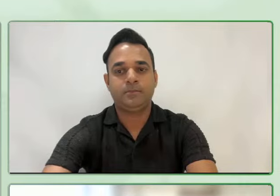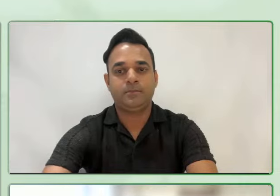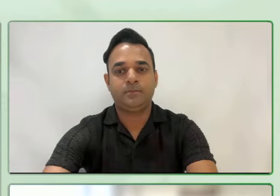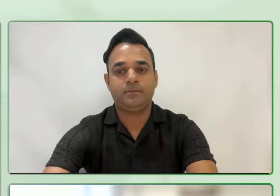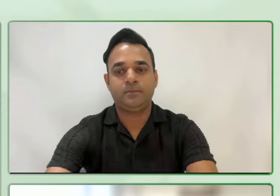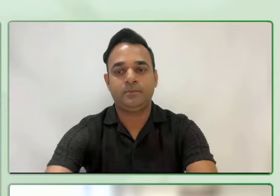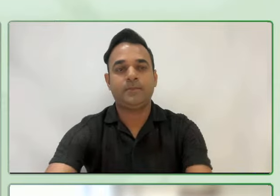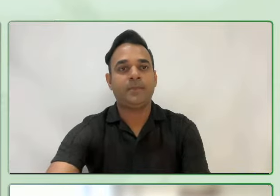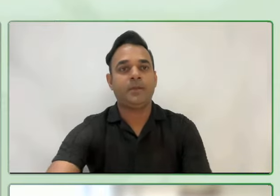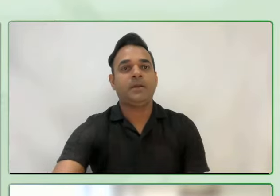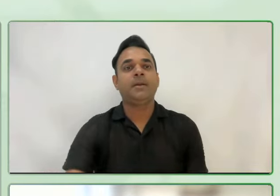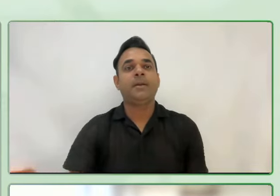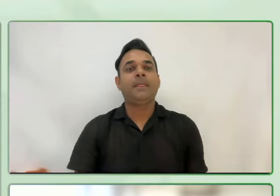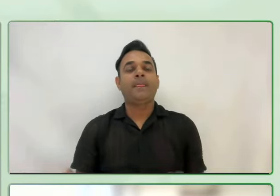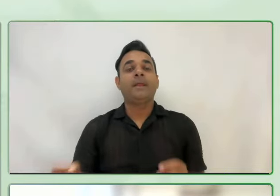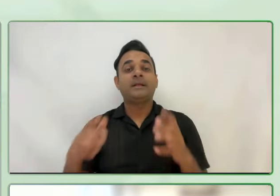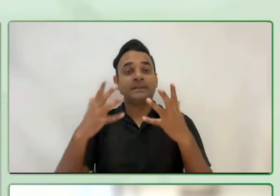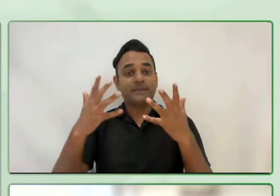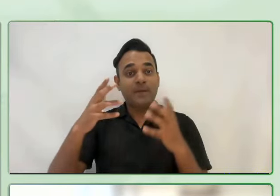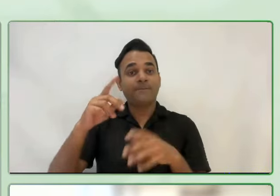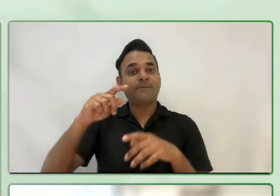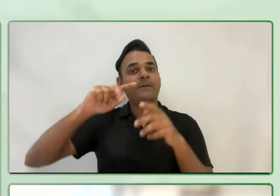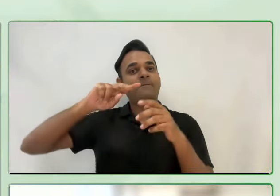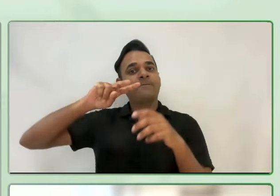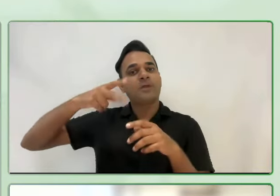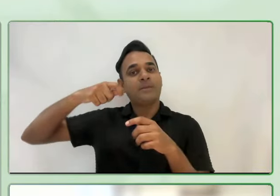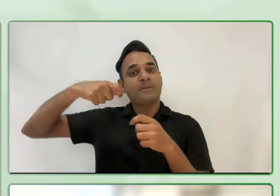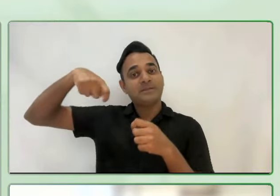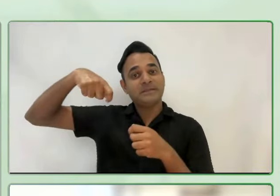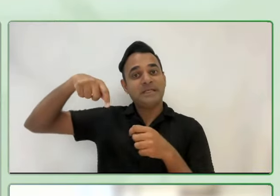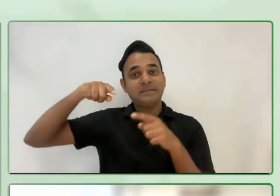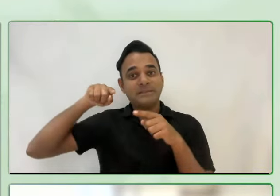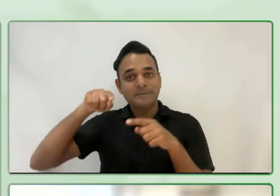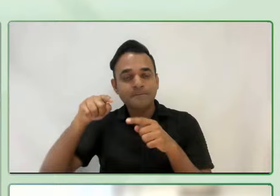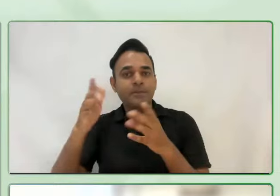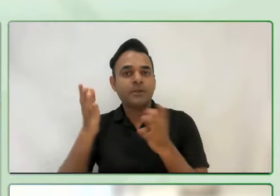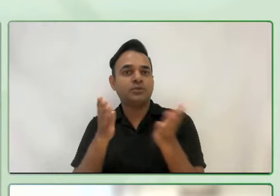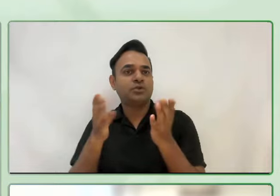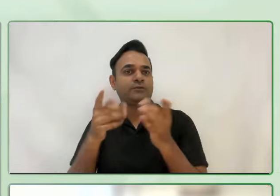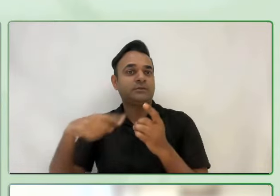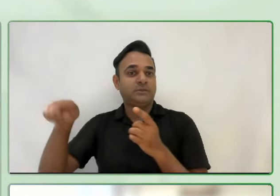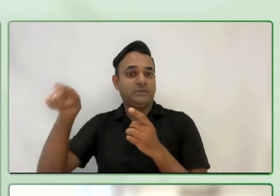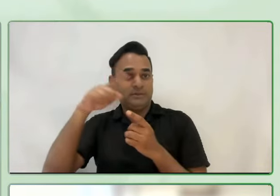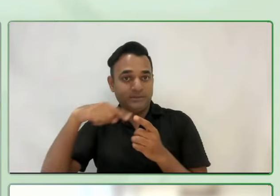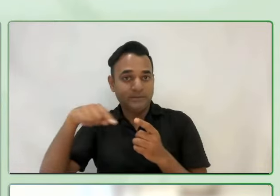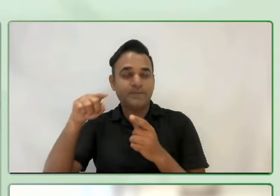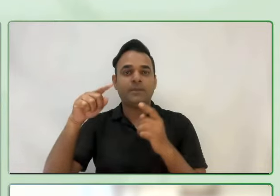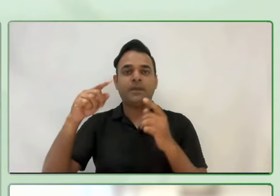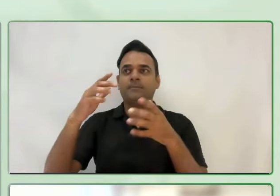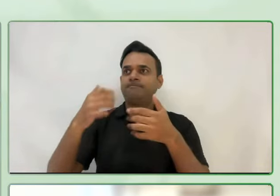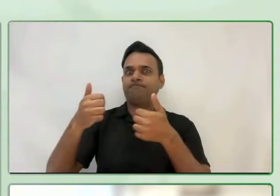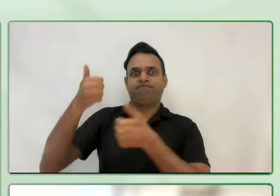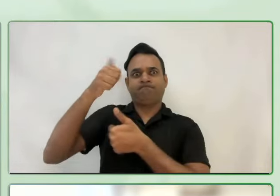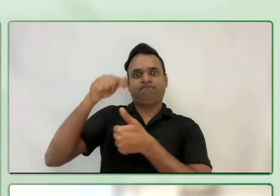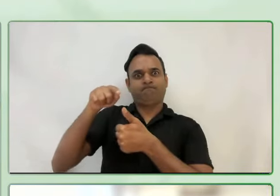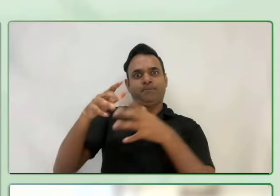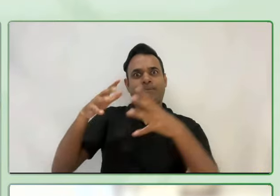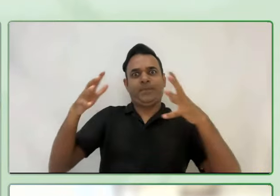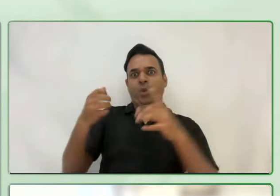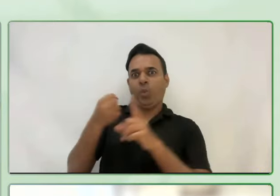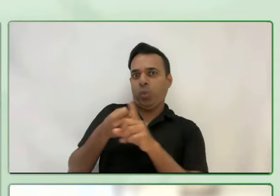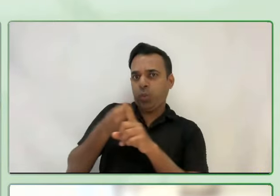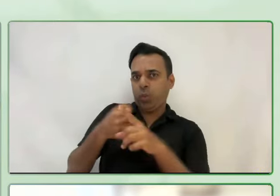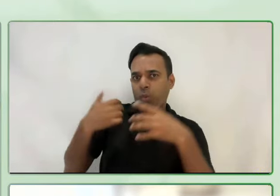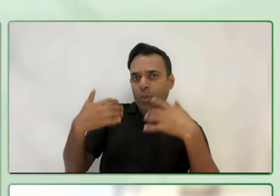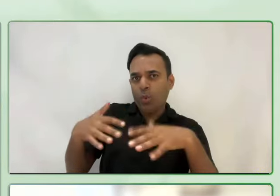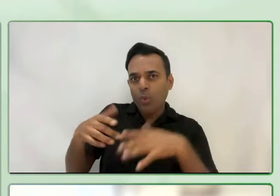this story you're telling about how you can get Grammarly like that, because everybody would say, well, you've got English as a